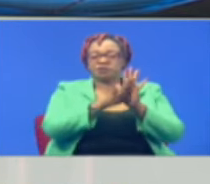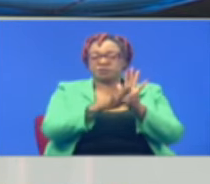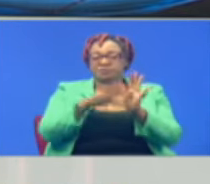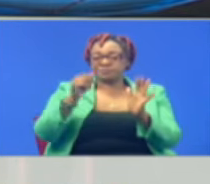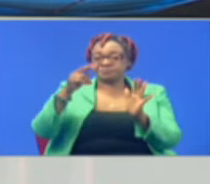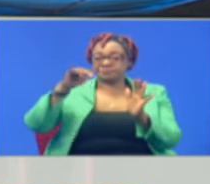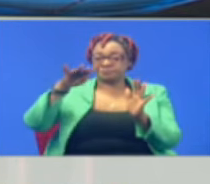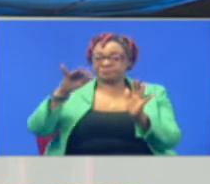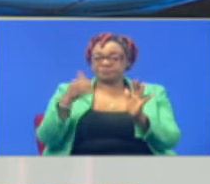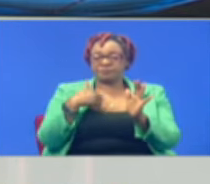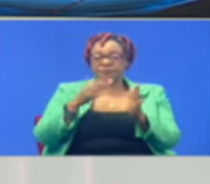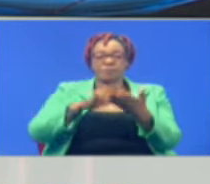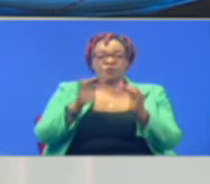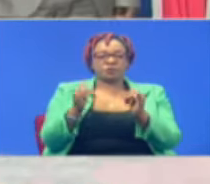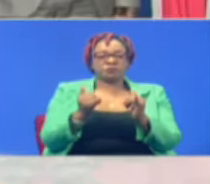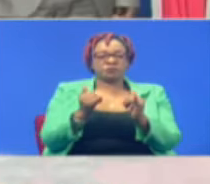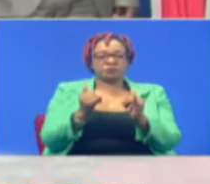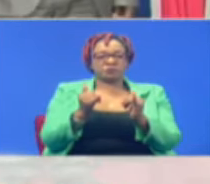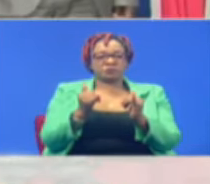this report.